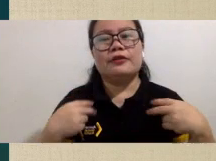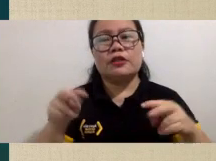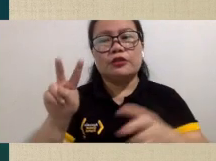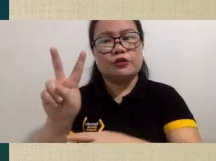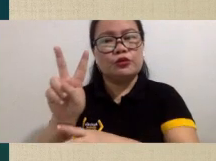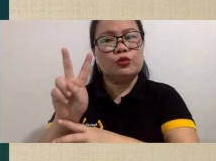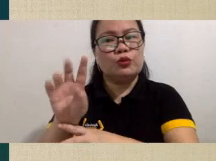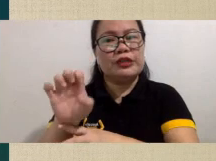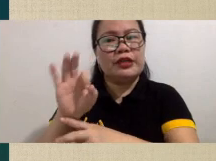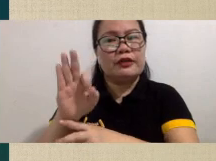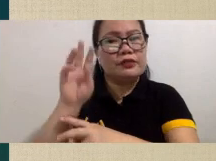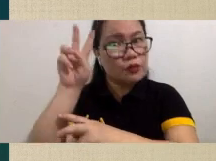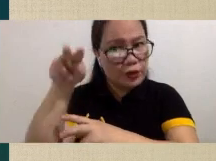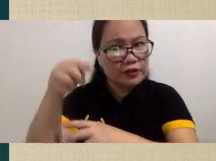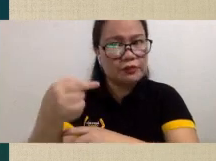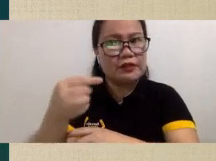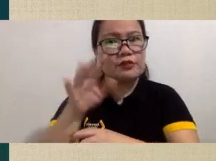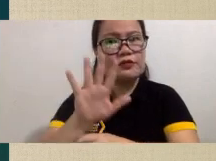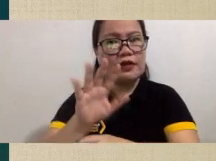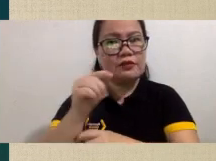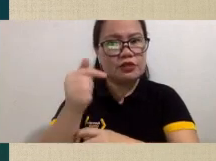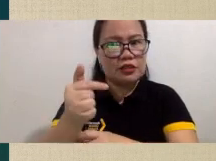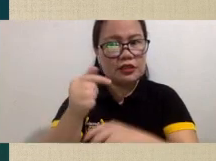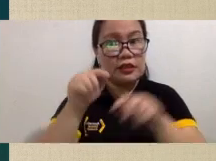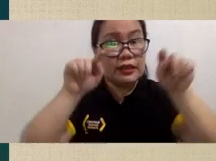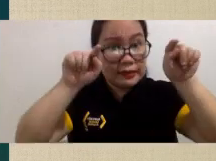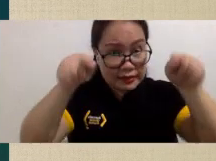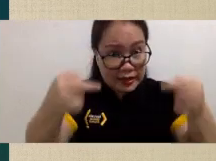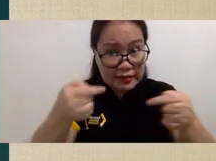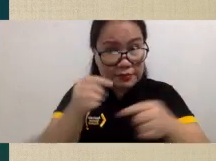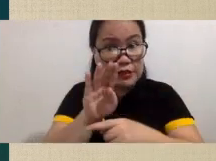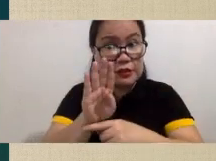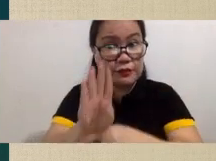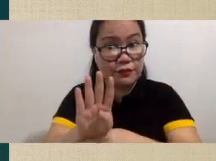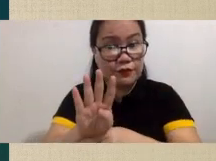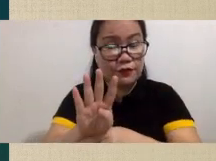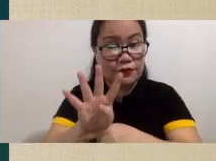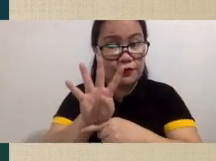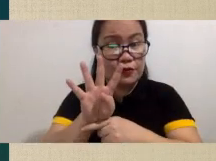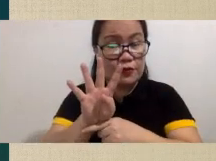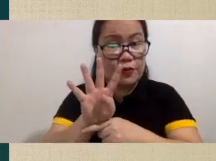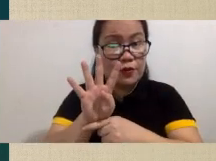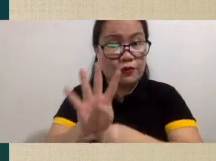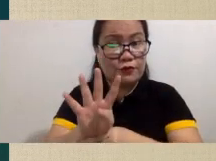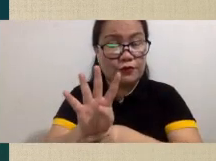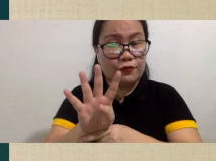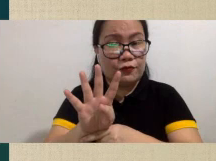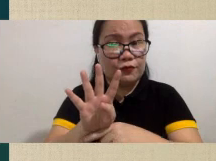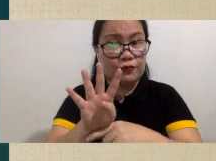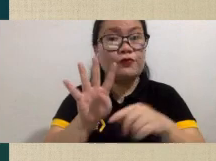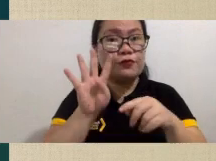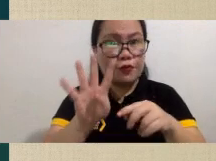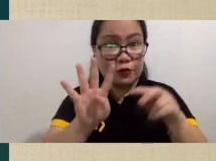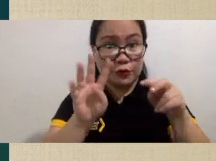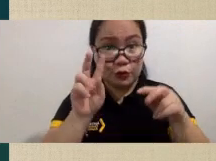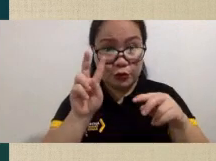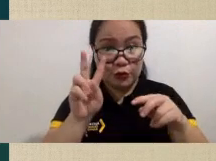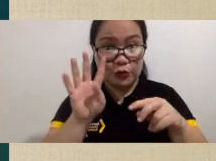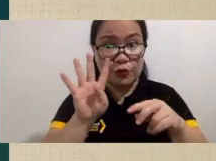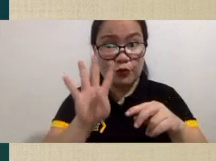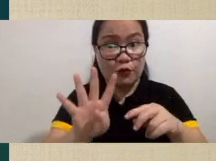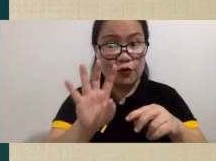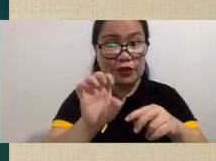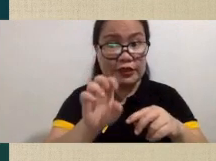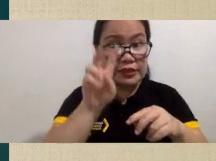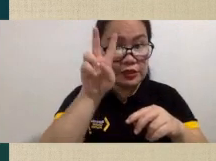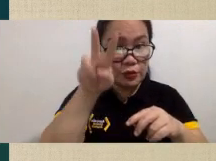will now have 2ef squared minus 5g times, so, simplify natin si 2 squared, that